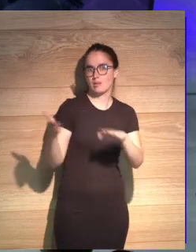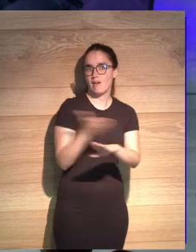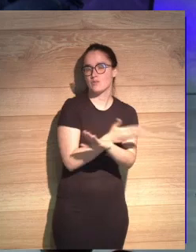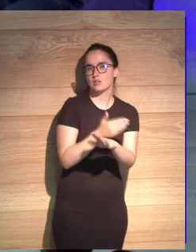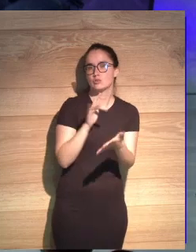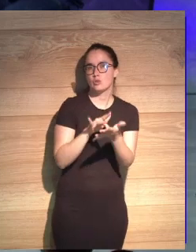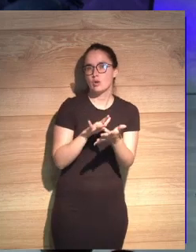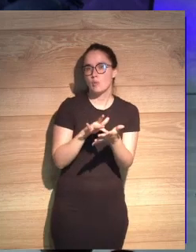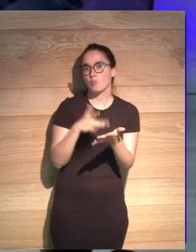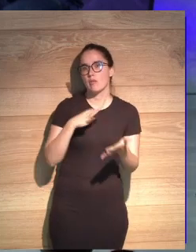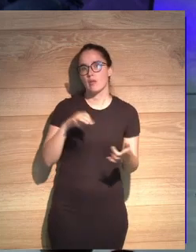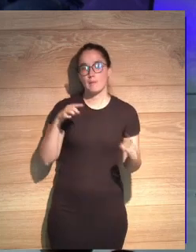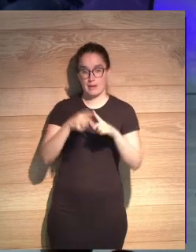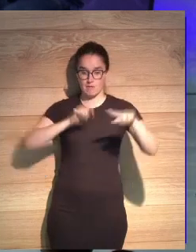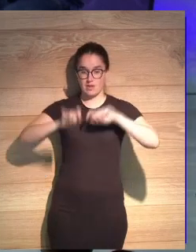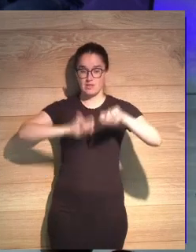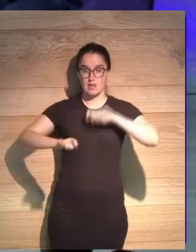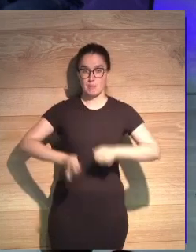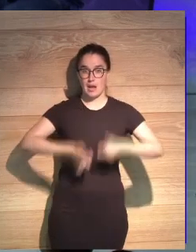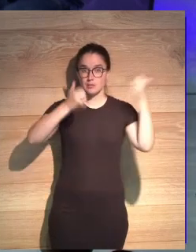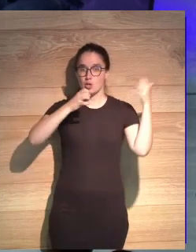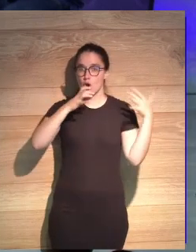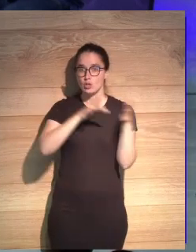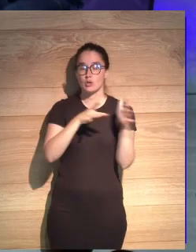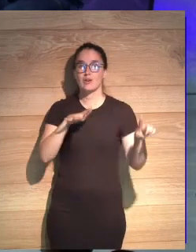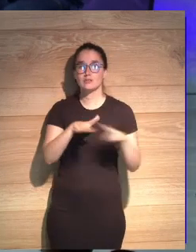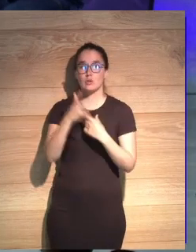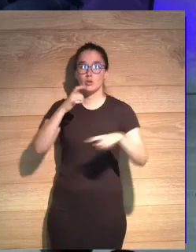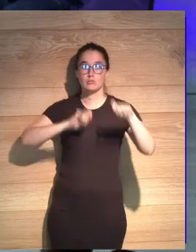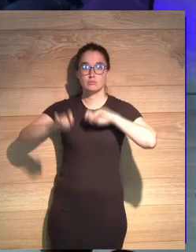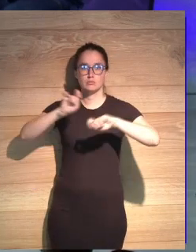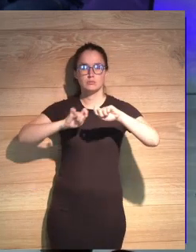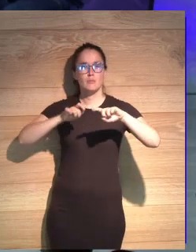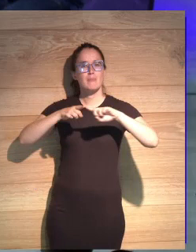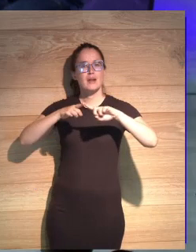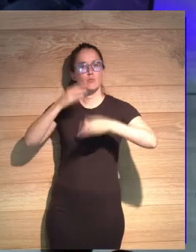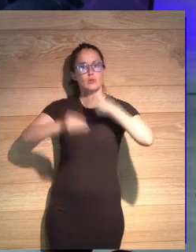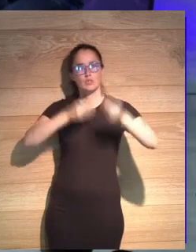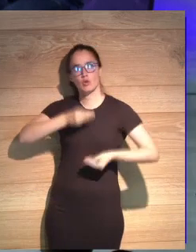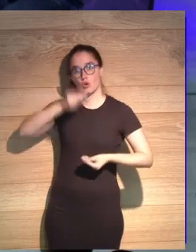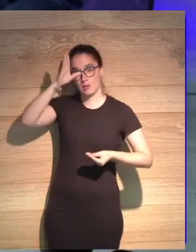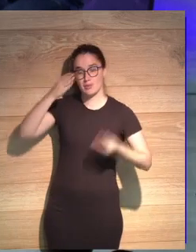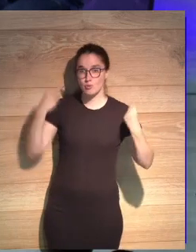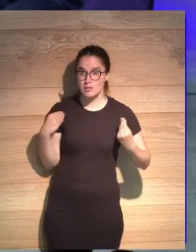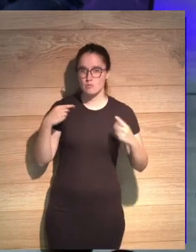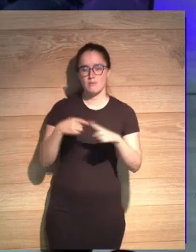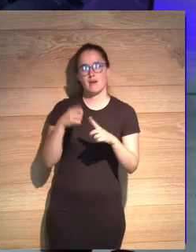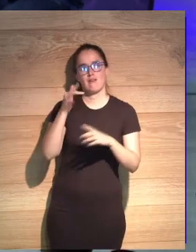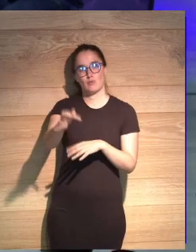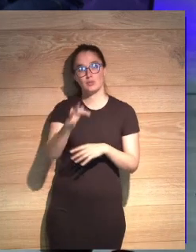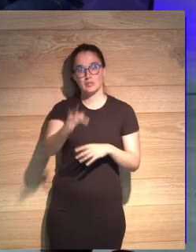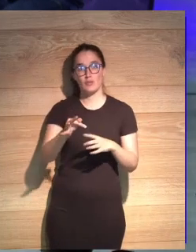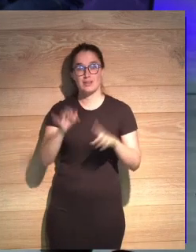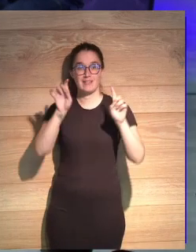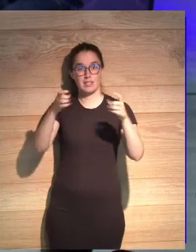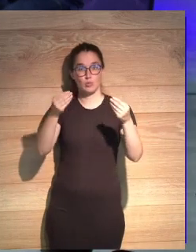there's many things that have already been done by video games. Previously, they were done just to sell more,